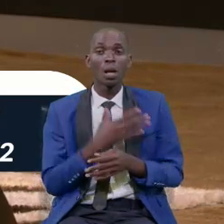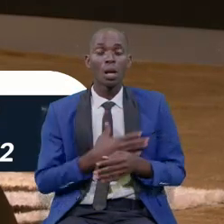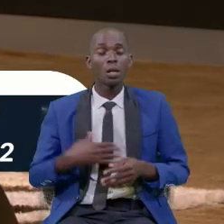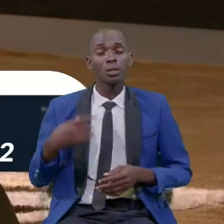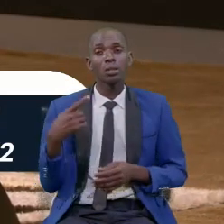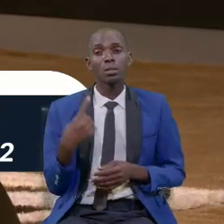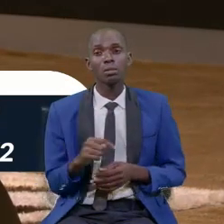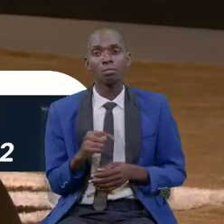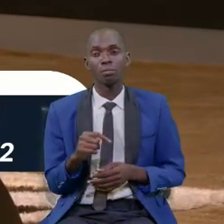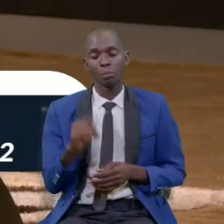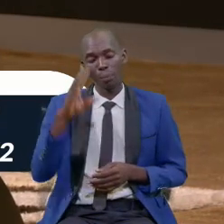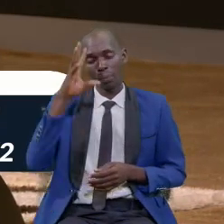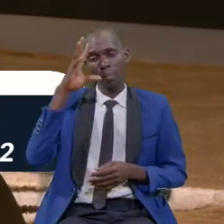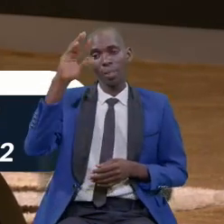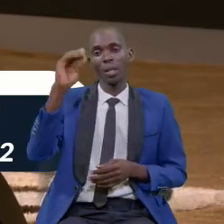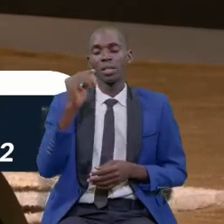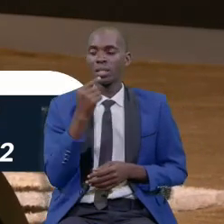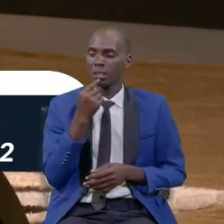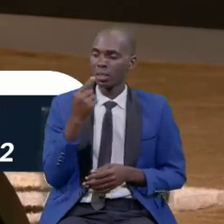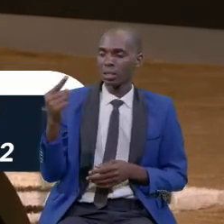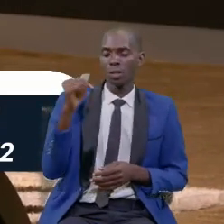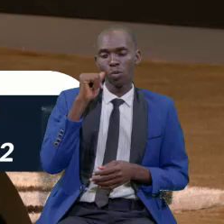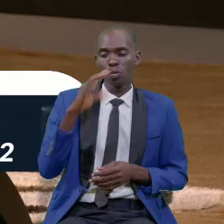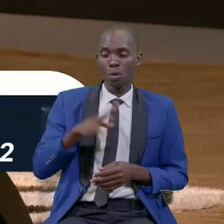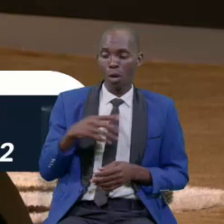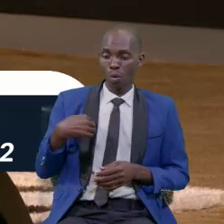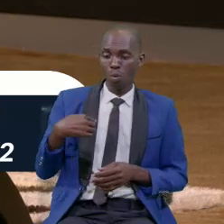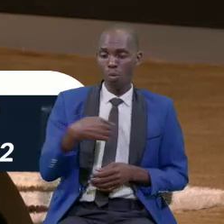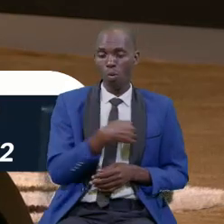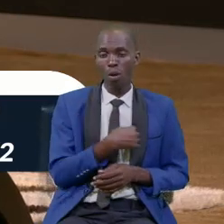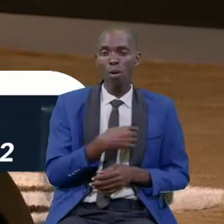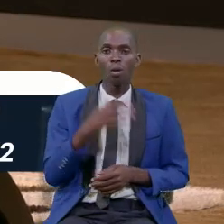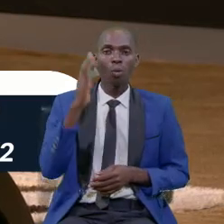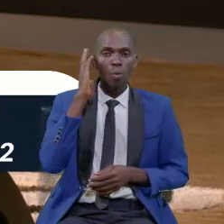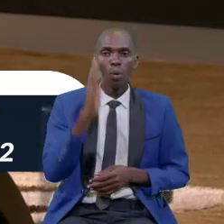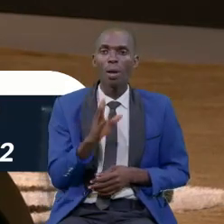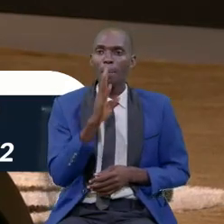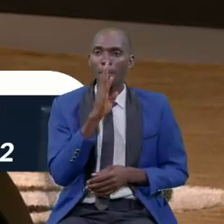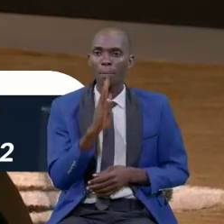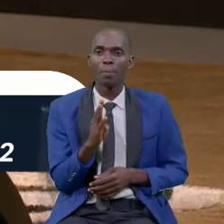and the men said unto her, "We will be